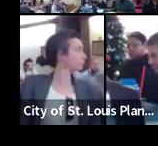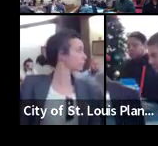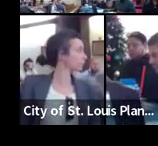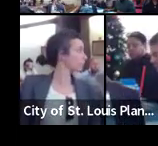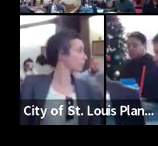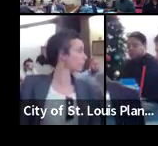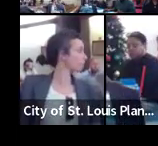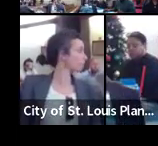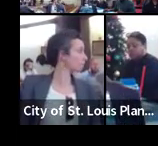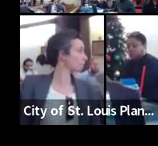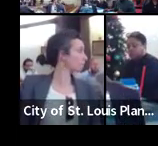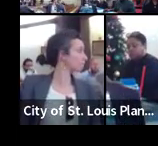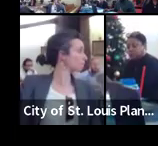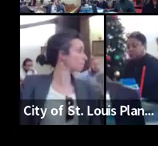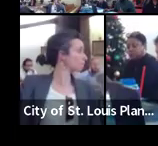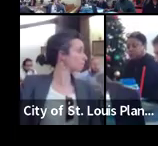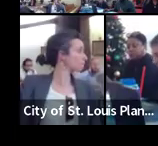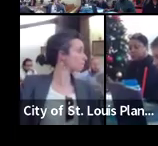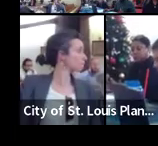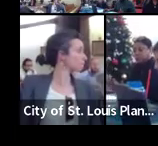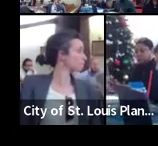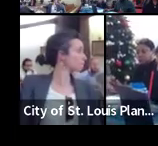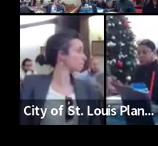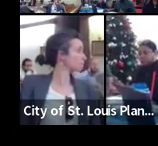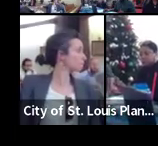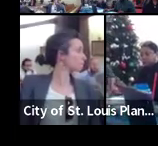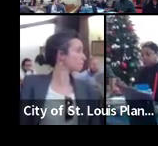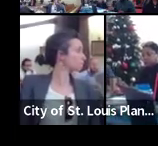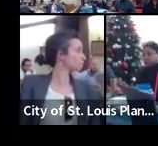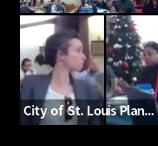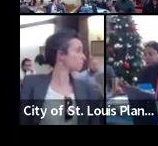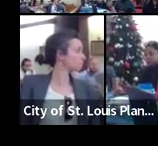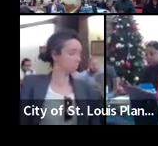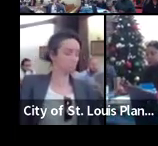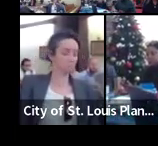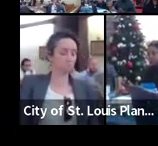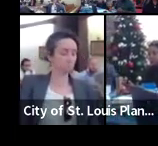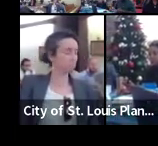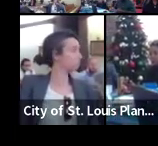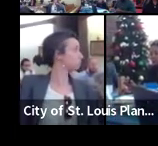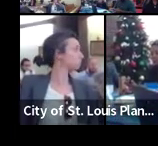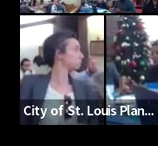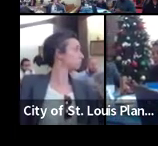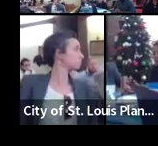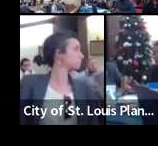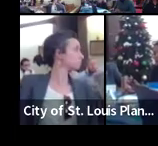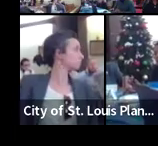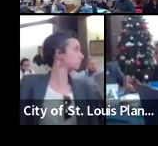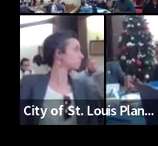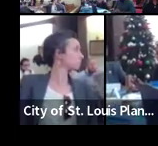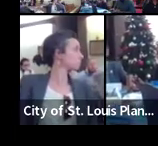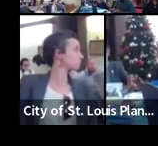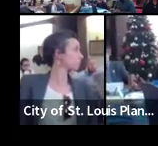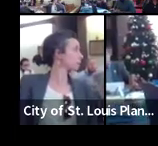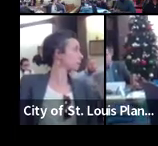And Marion convened a committee that's working on the zoning code update a couple of weeks ago. And one of the participants on